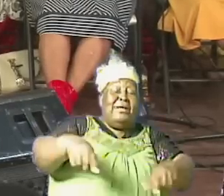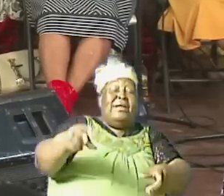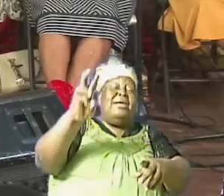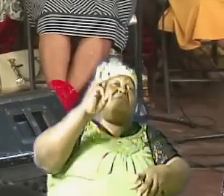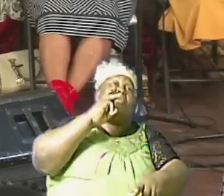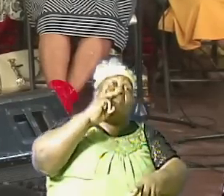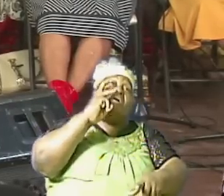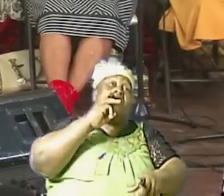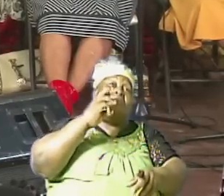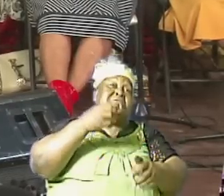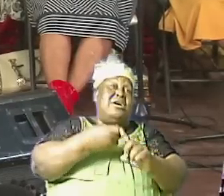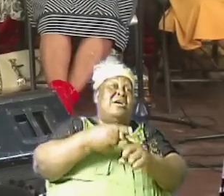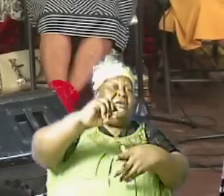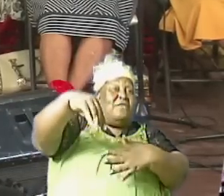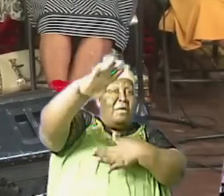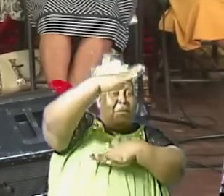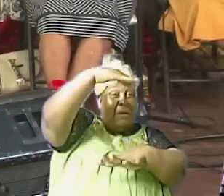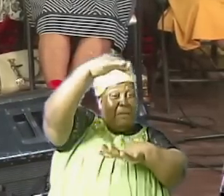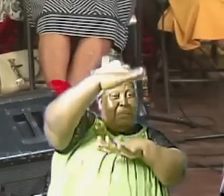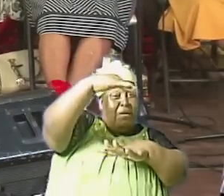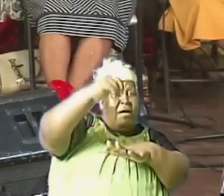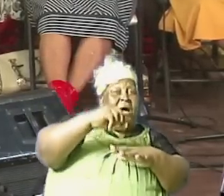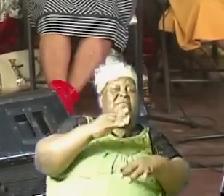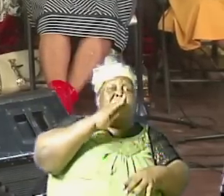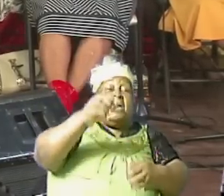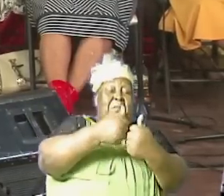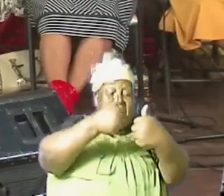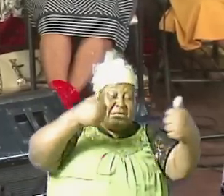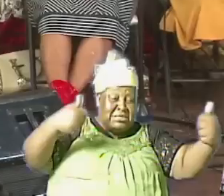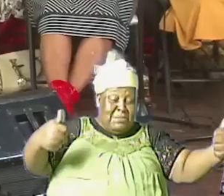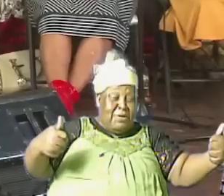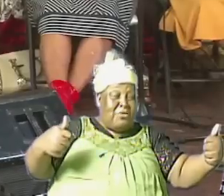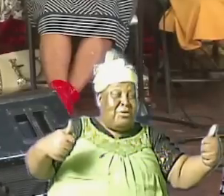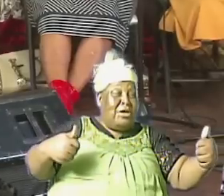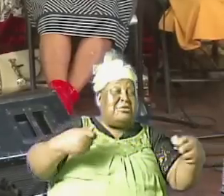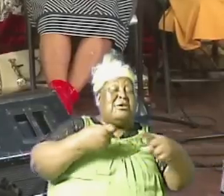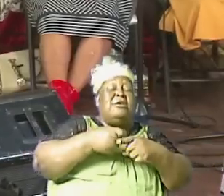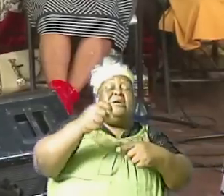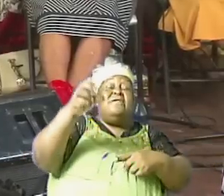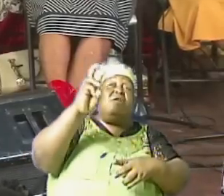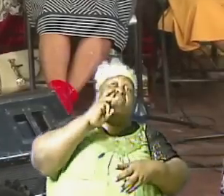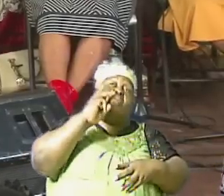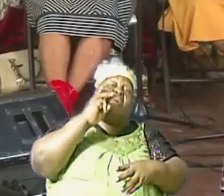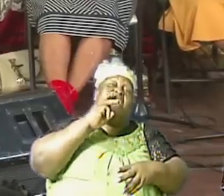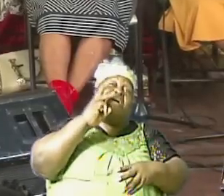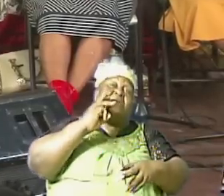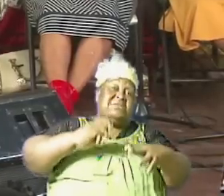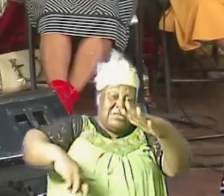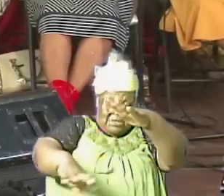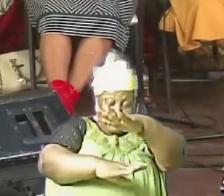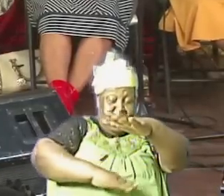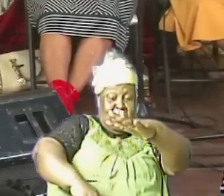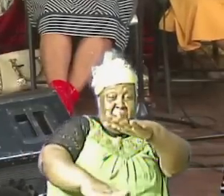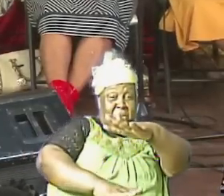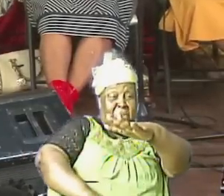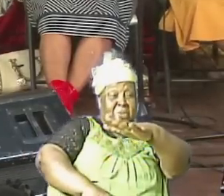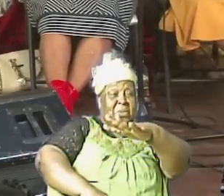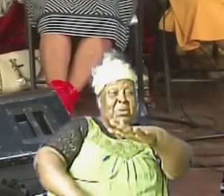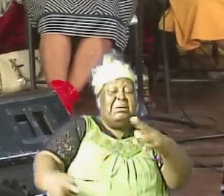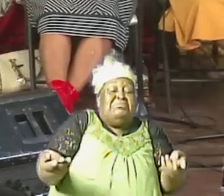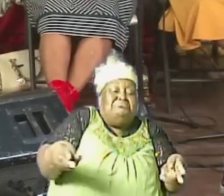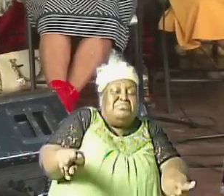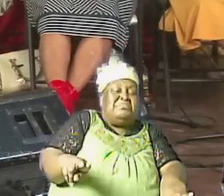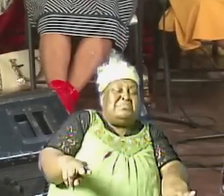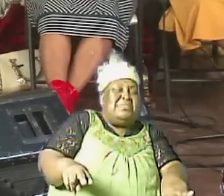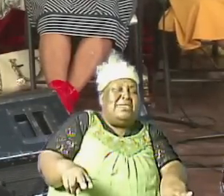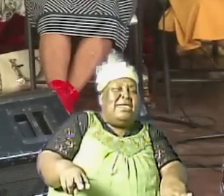the waters from above be separated from the waters below. And